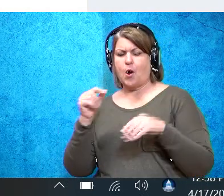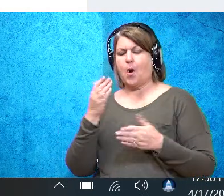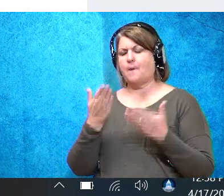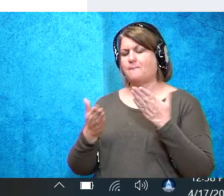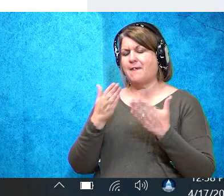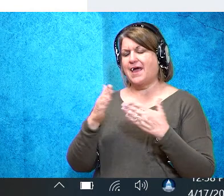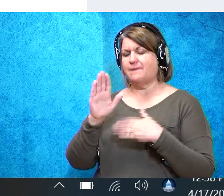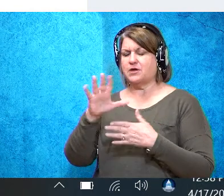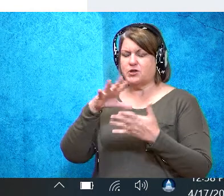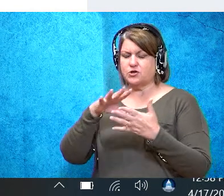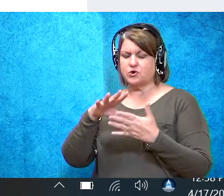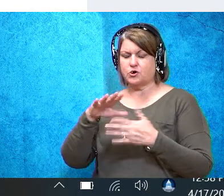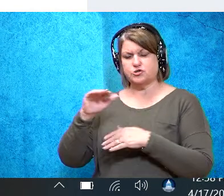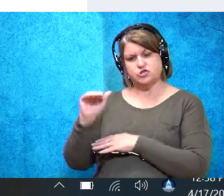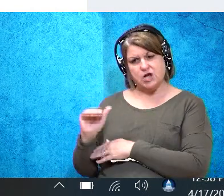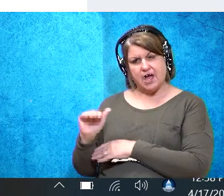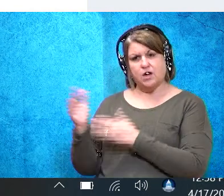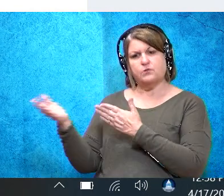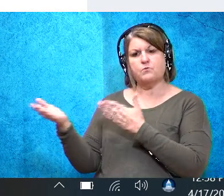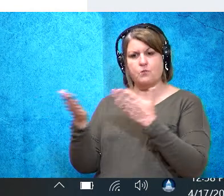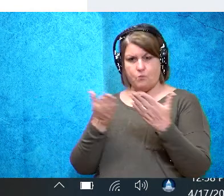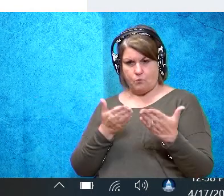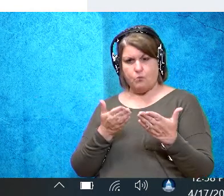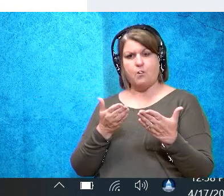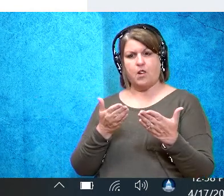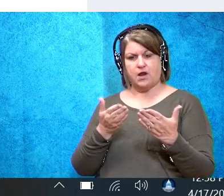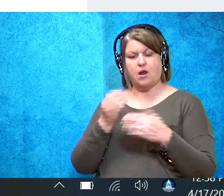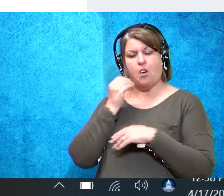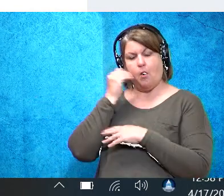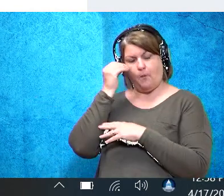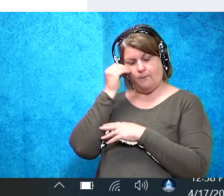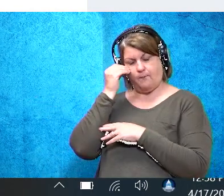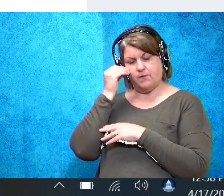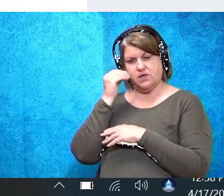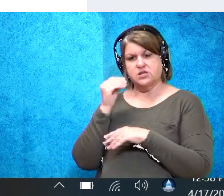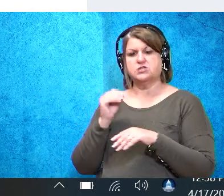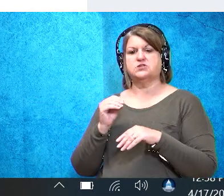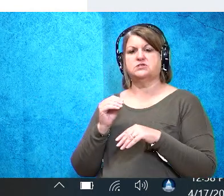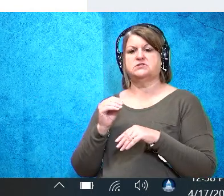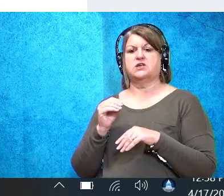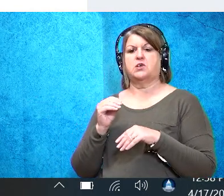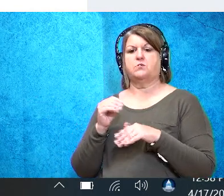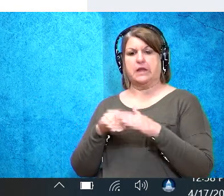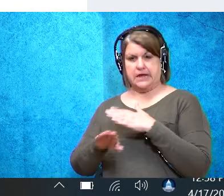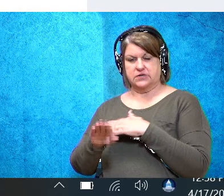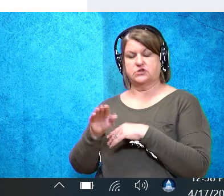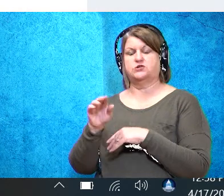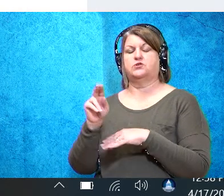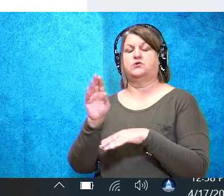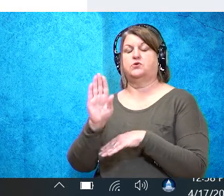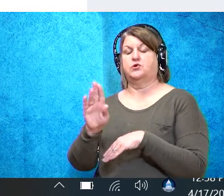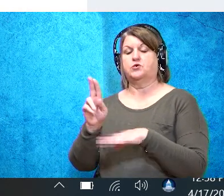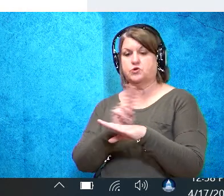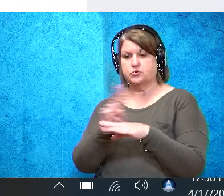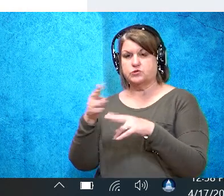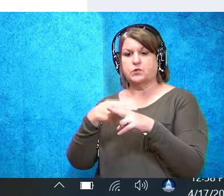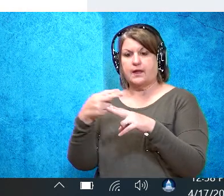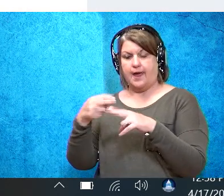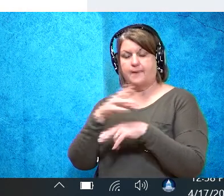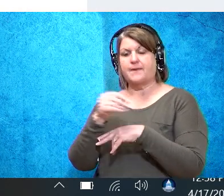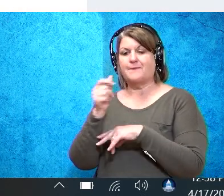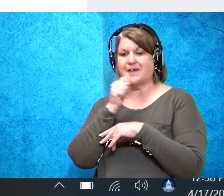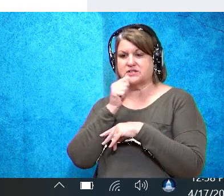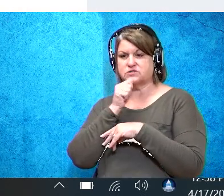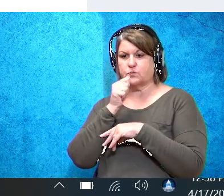brought it home. So put your username and your password in there, and then you'll go into the site where you